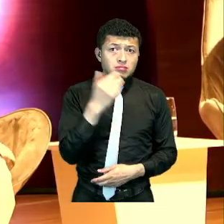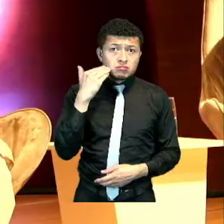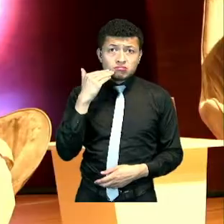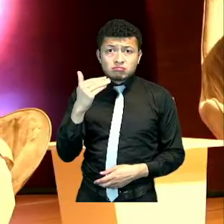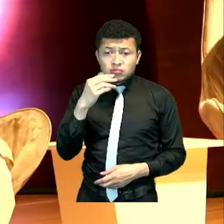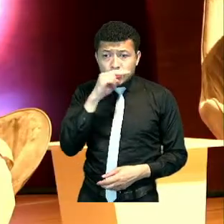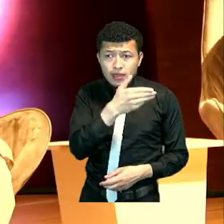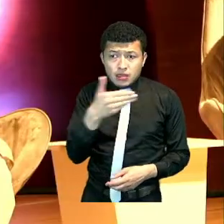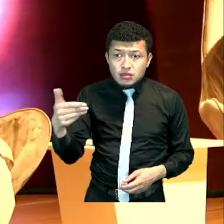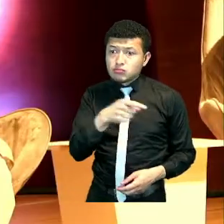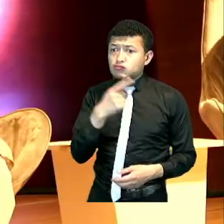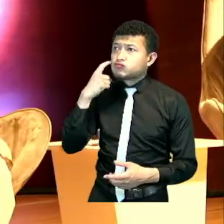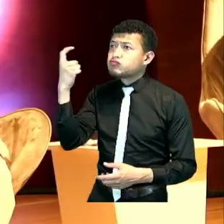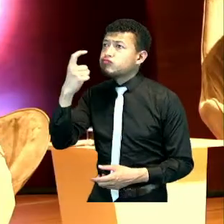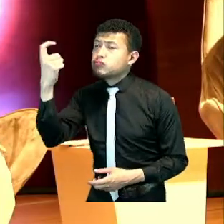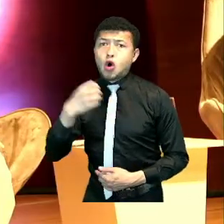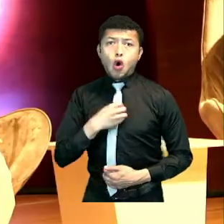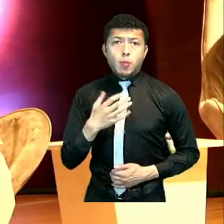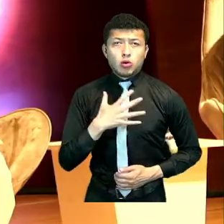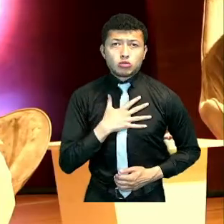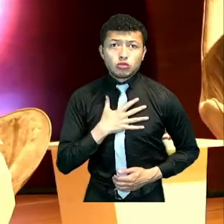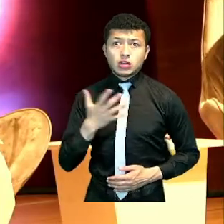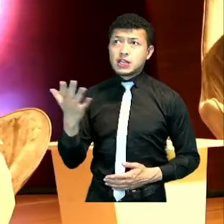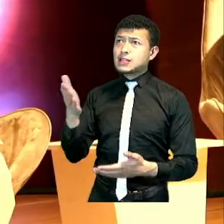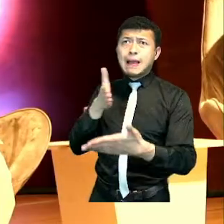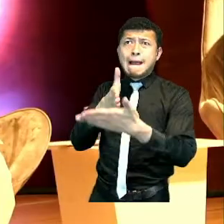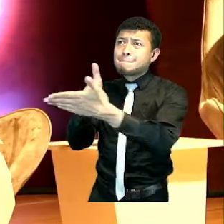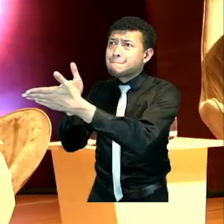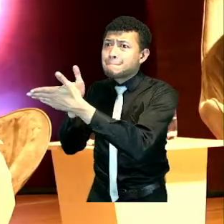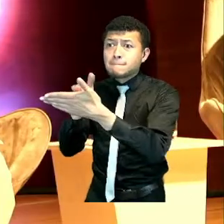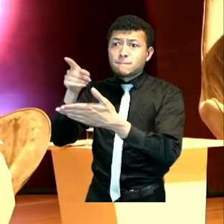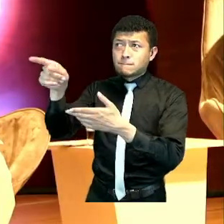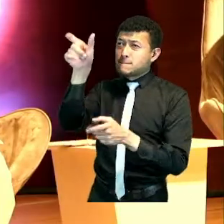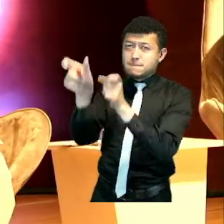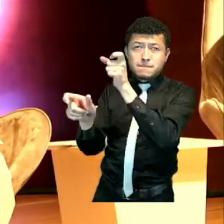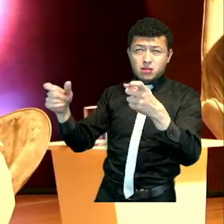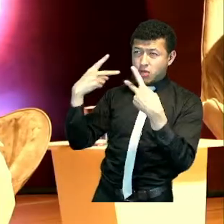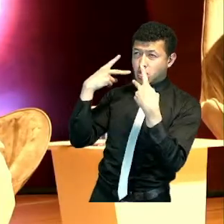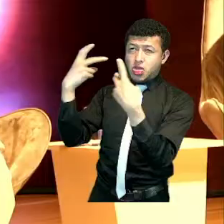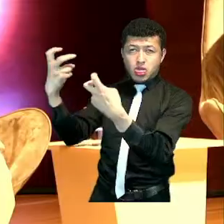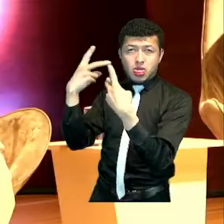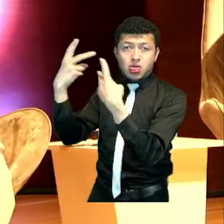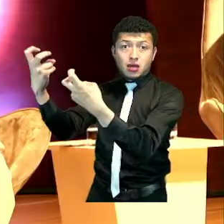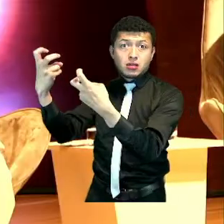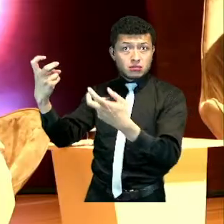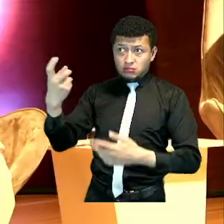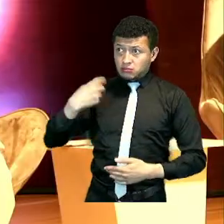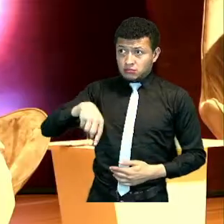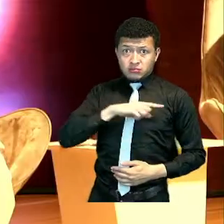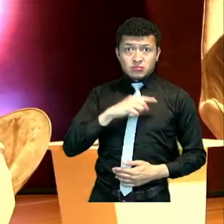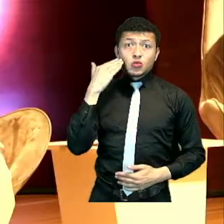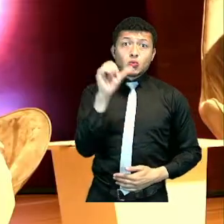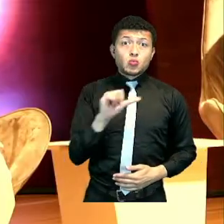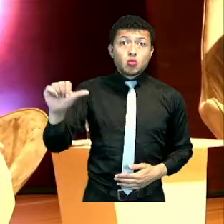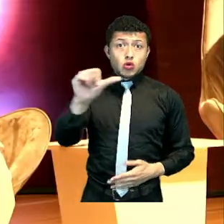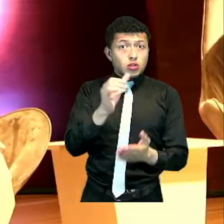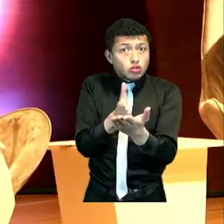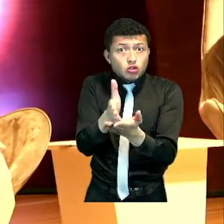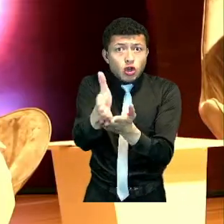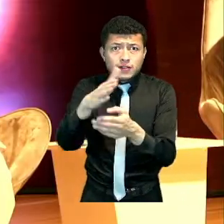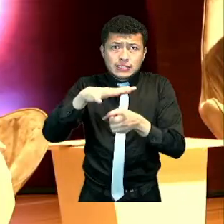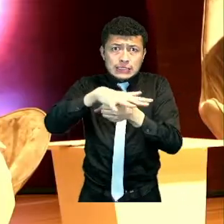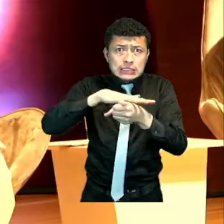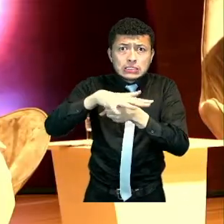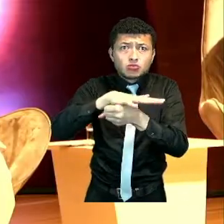have to continue to face this dire situation of disadvantage? So this is what